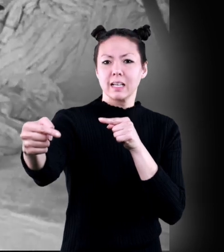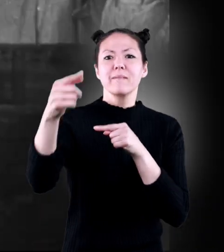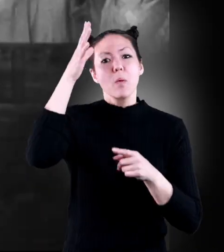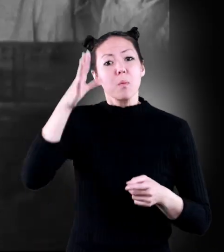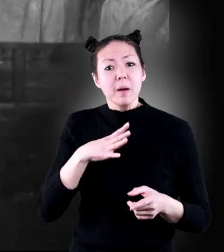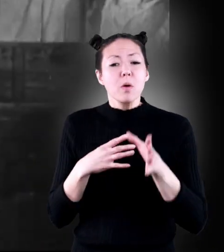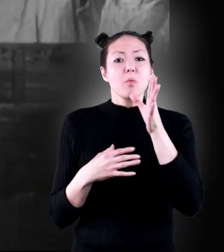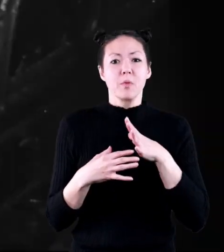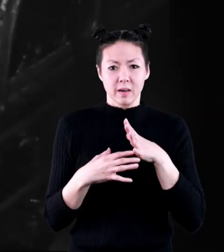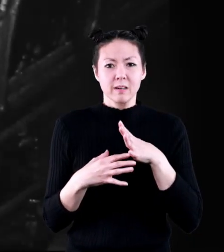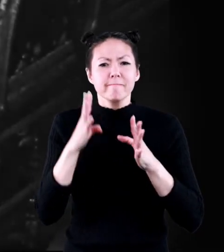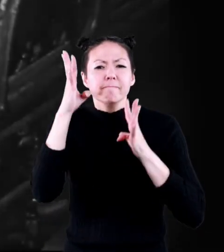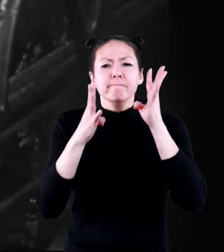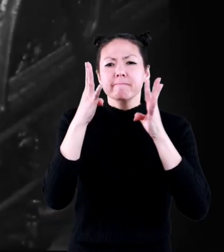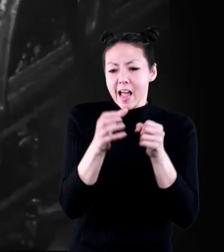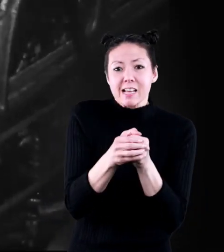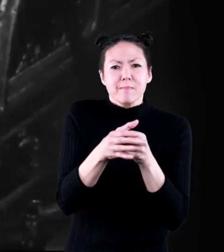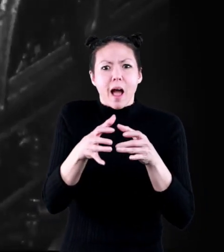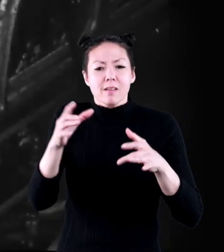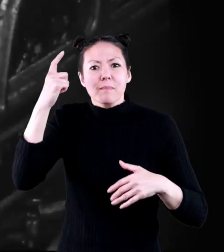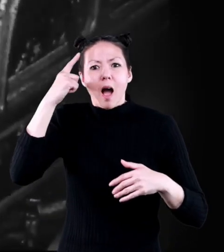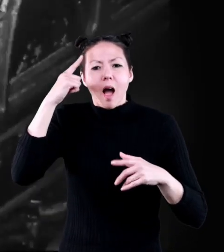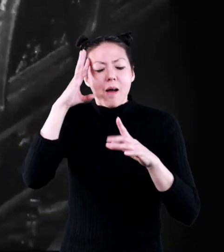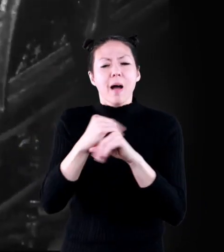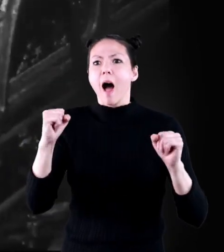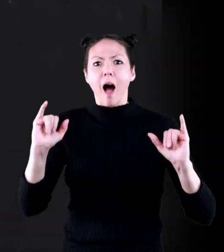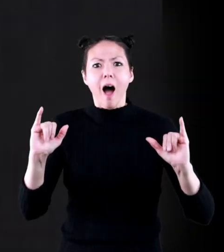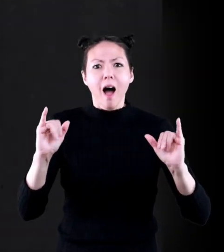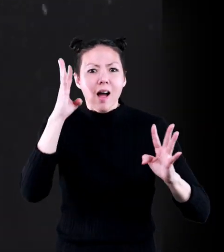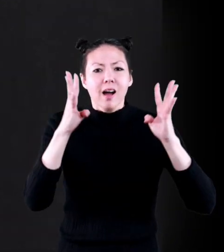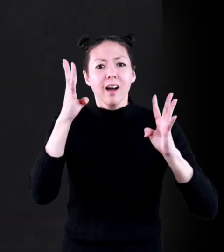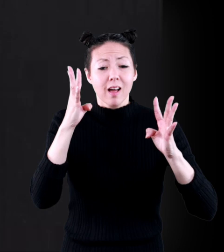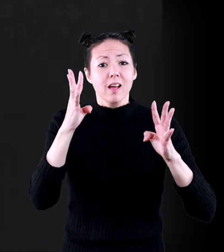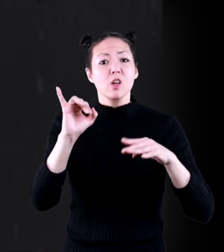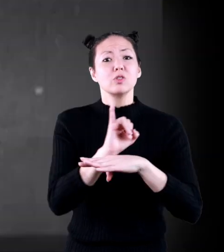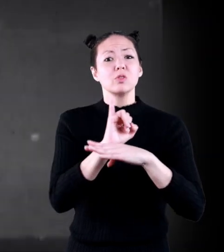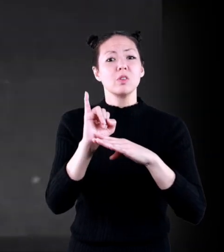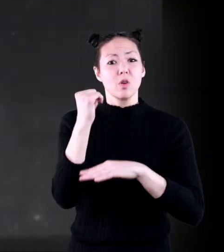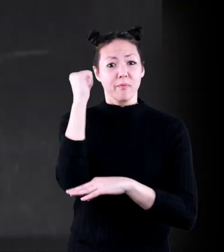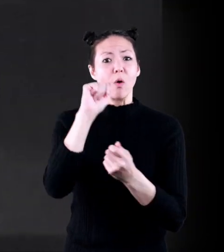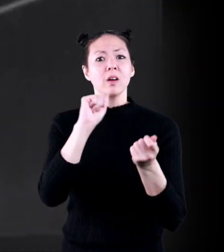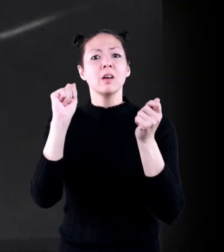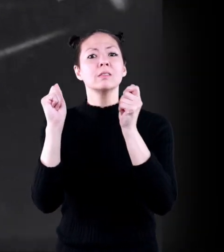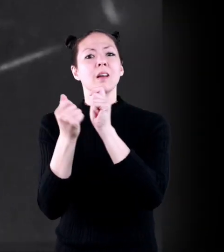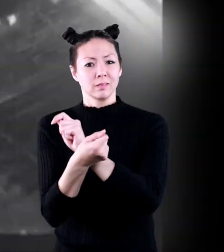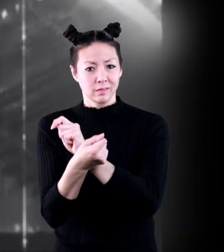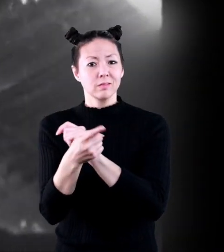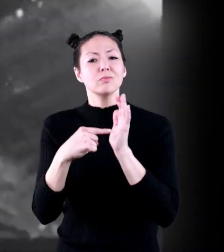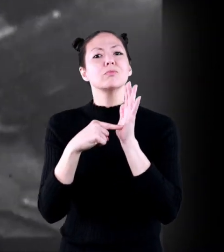and women, their creativity, the expanding of their minds, the Industrial Revolution showed that they could